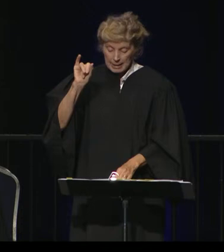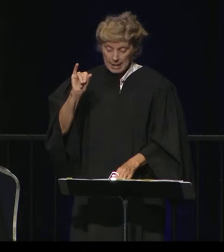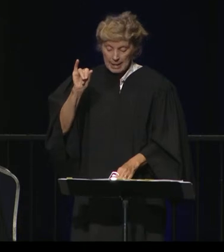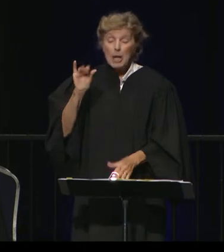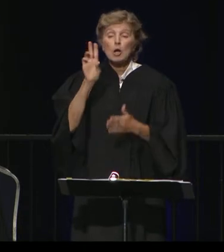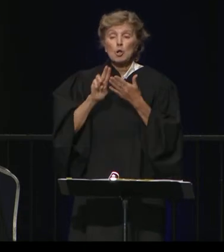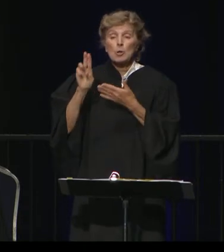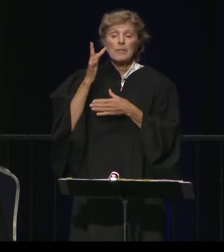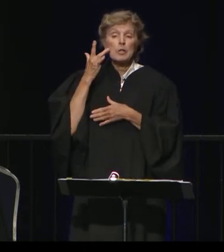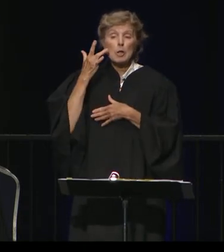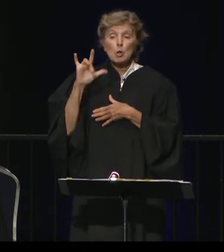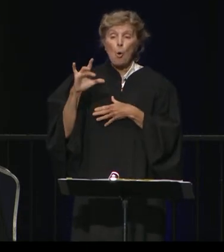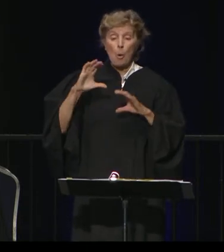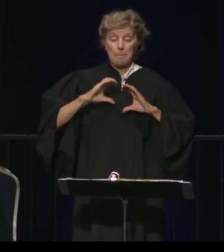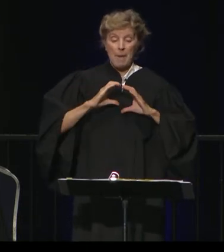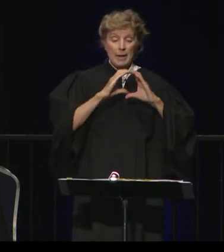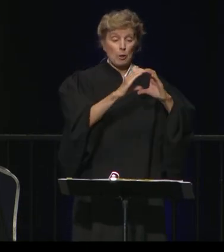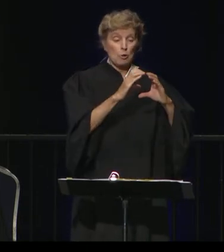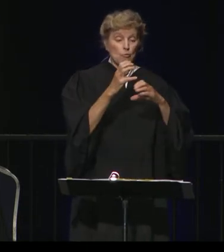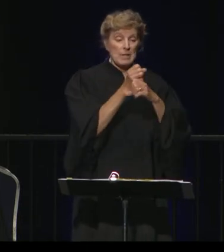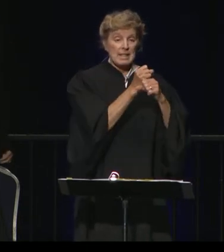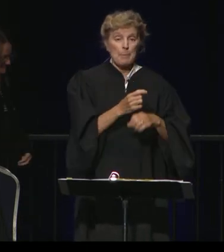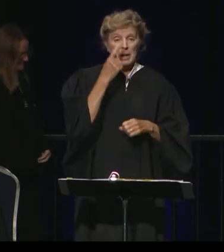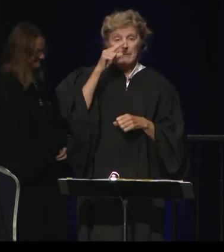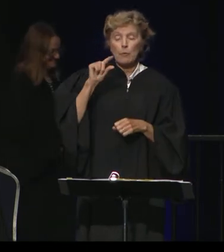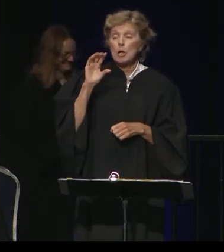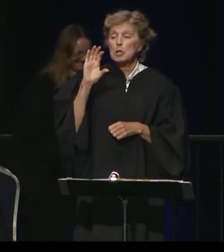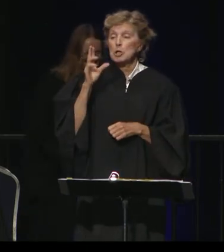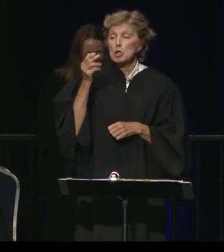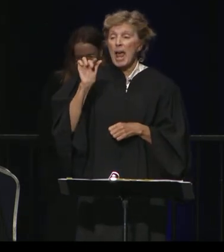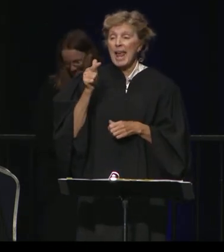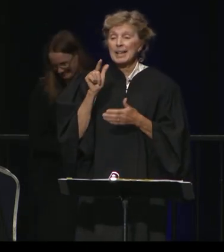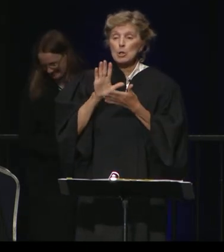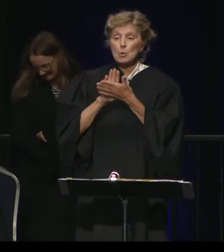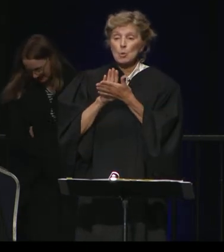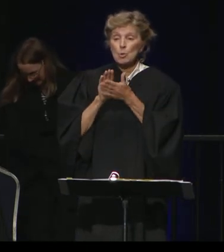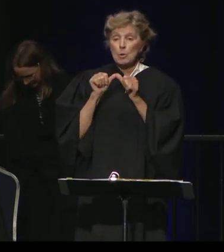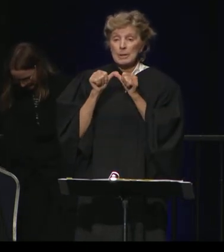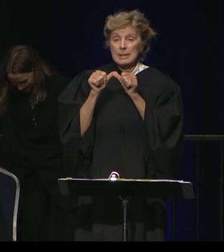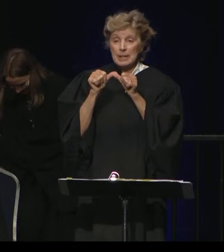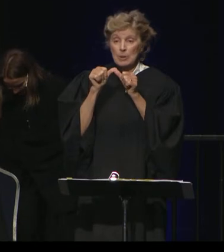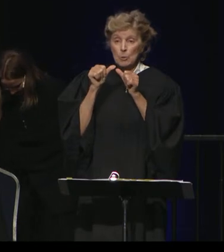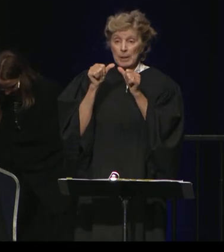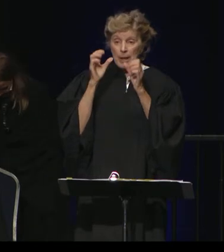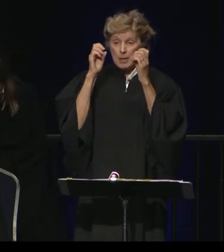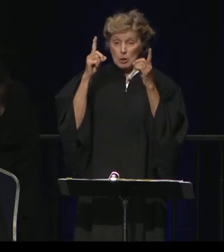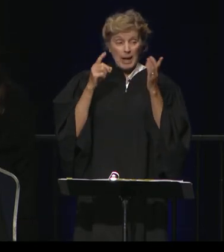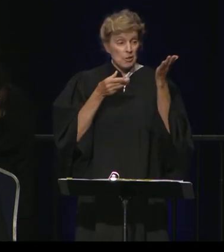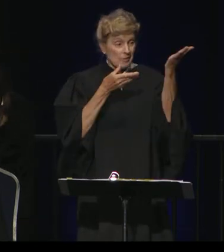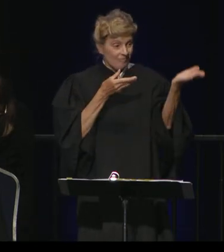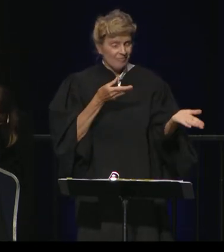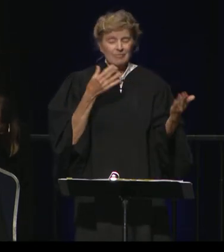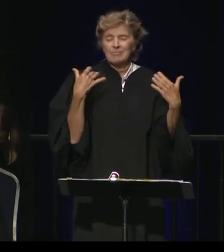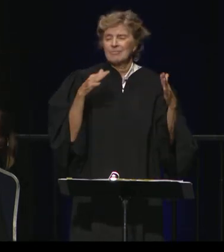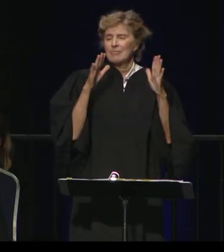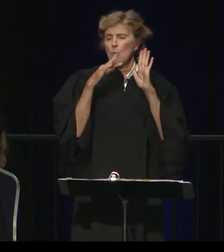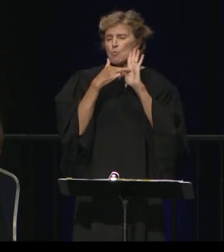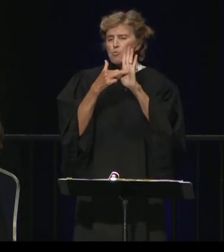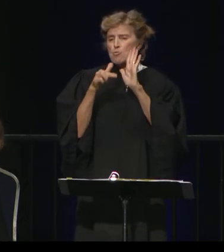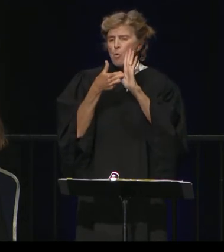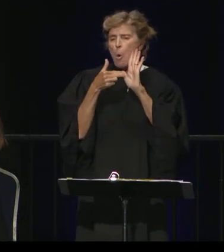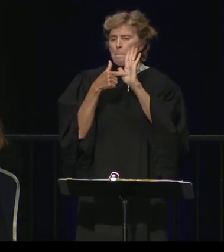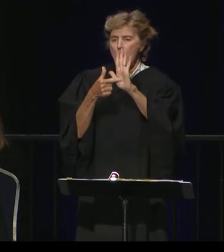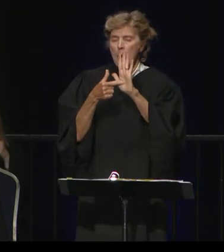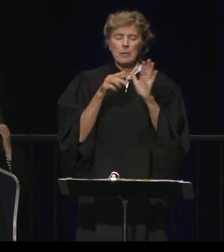medal recipient for the Chang School of Continuing Education. Maha is an exceptional role model. Through acts